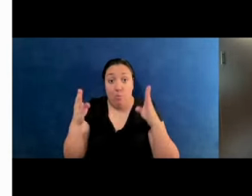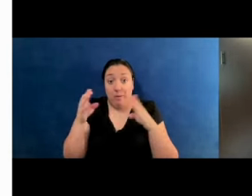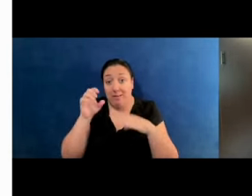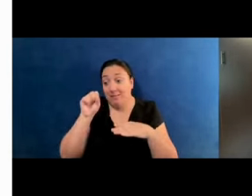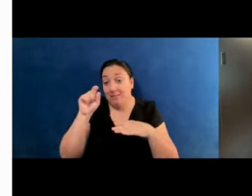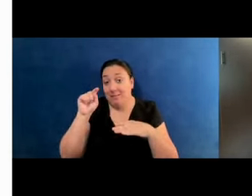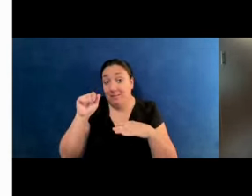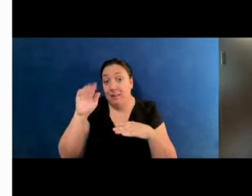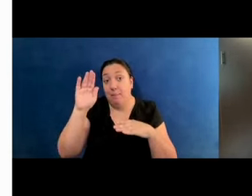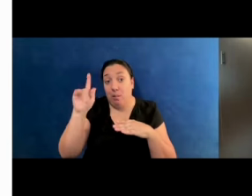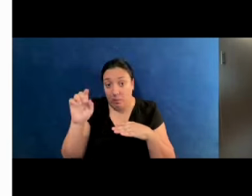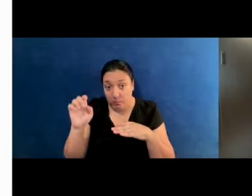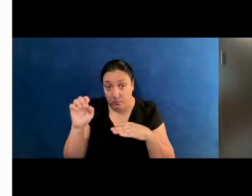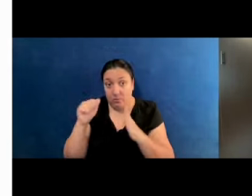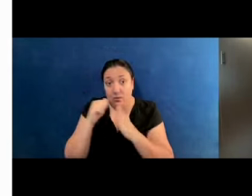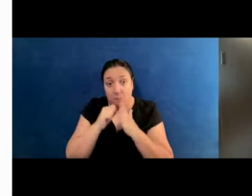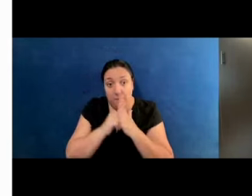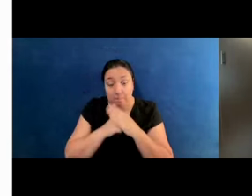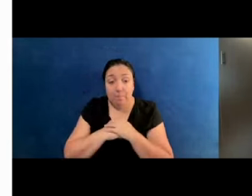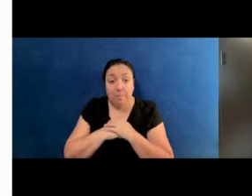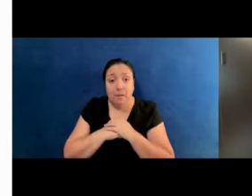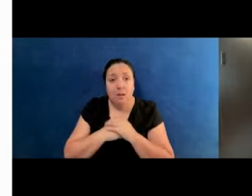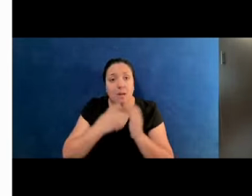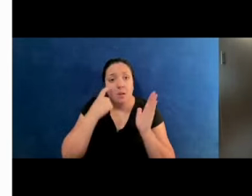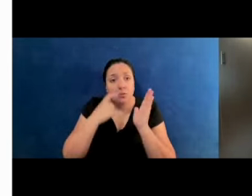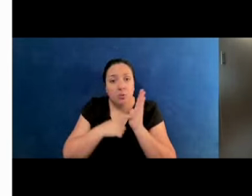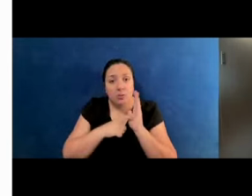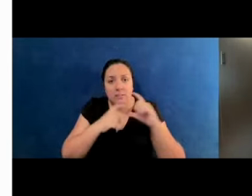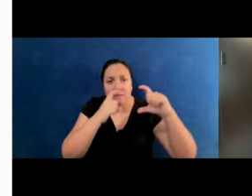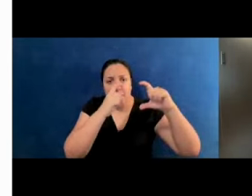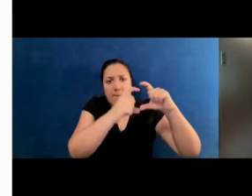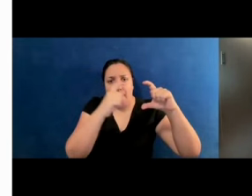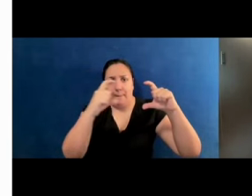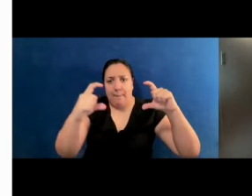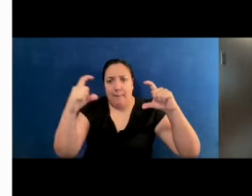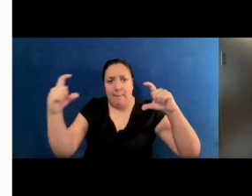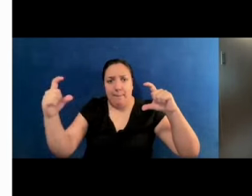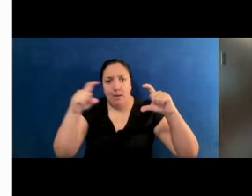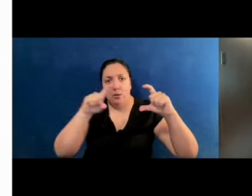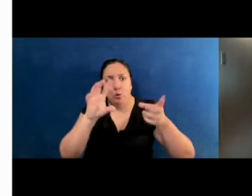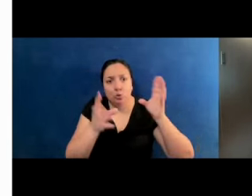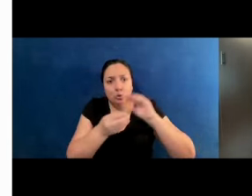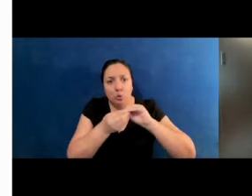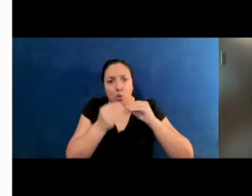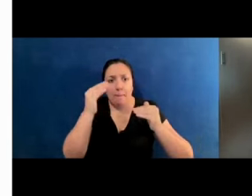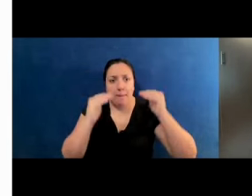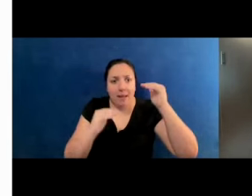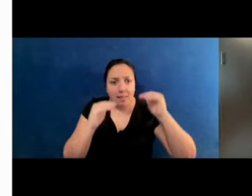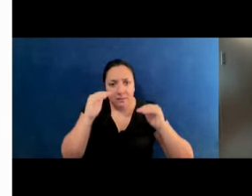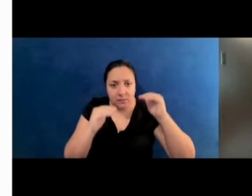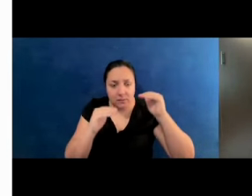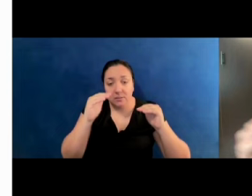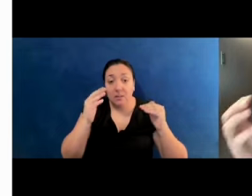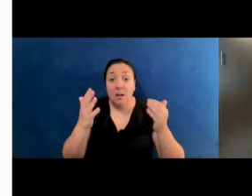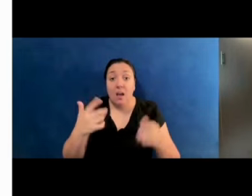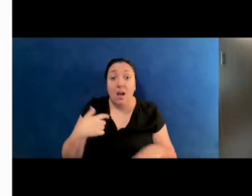stable account. You can see here there's some tiles across that talk about your total balance. Well, I just made my first deposit, so